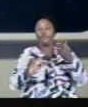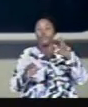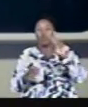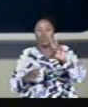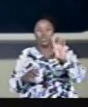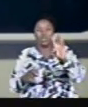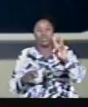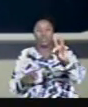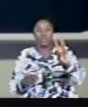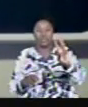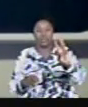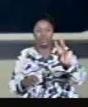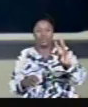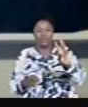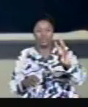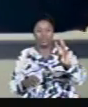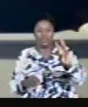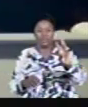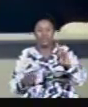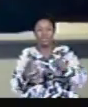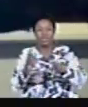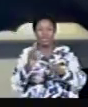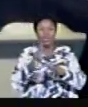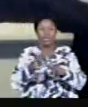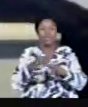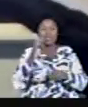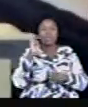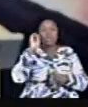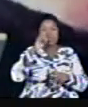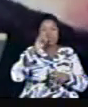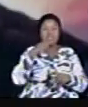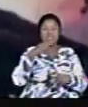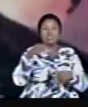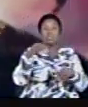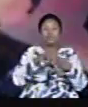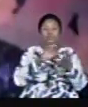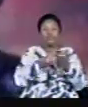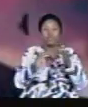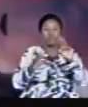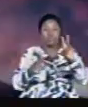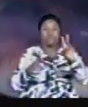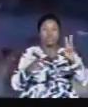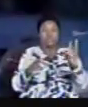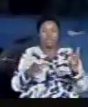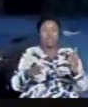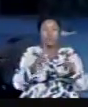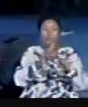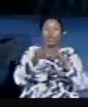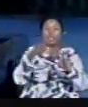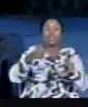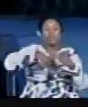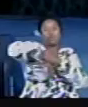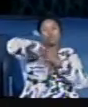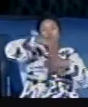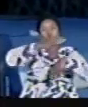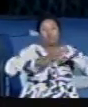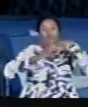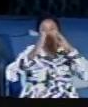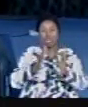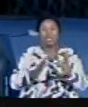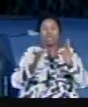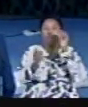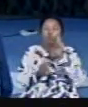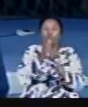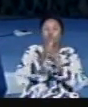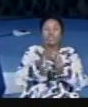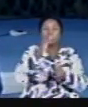Look at verse 26. It says in verse 26, but the Comforter, which is the Holy